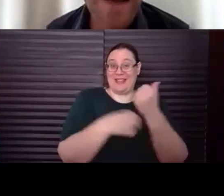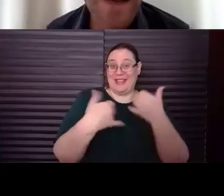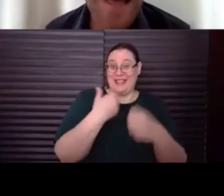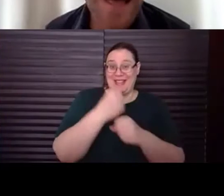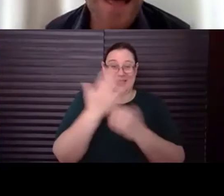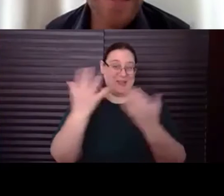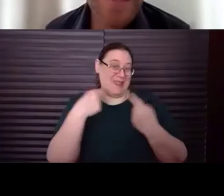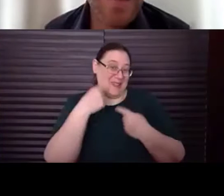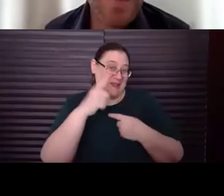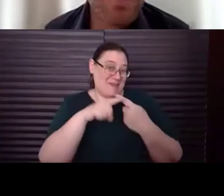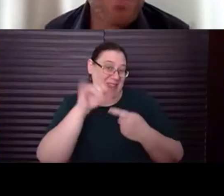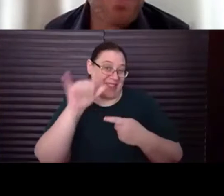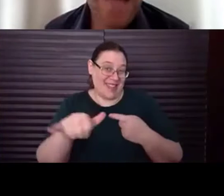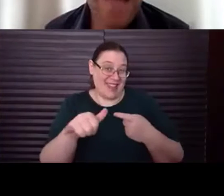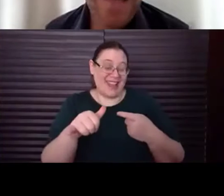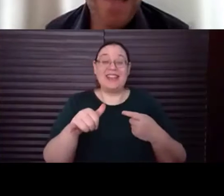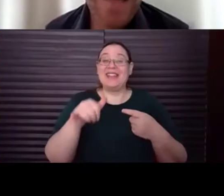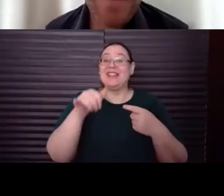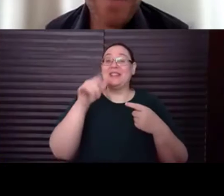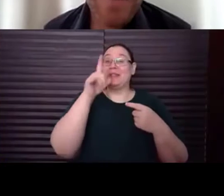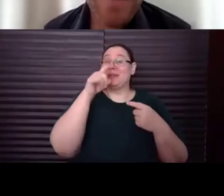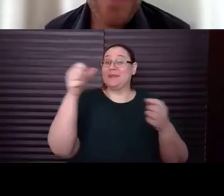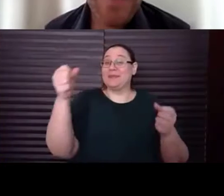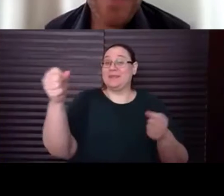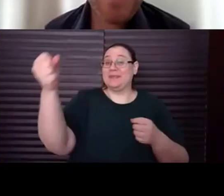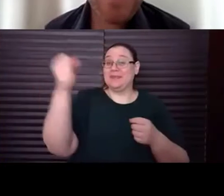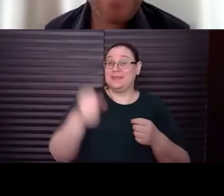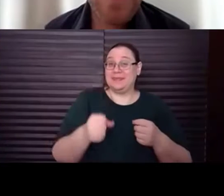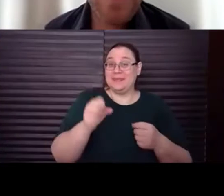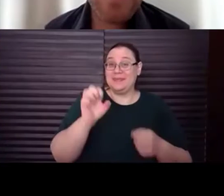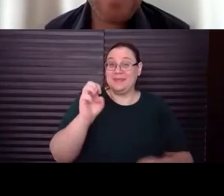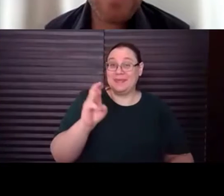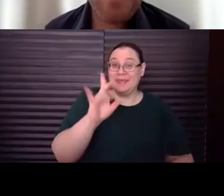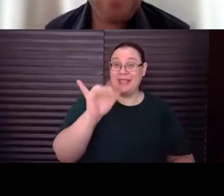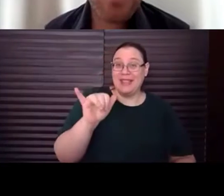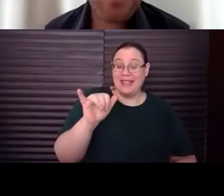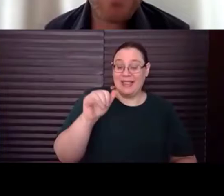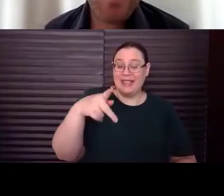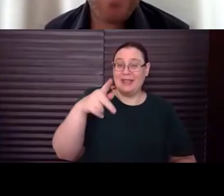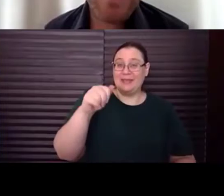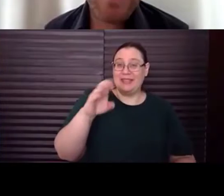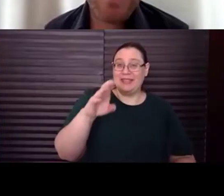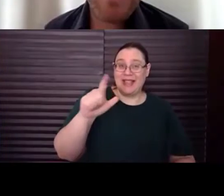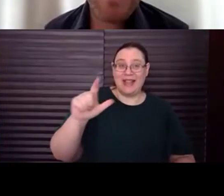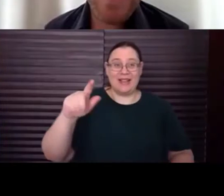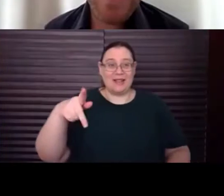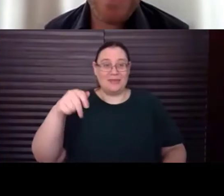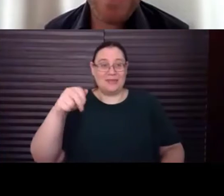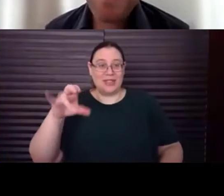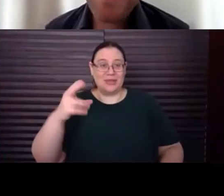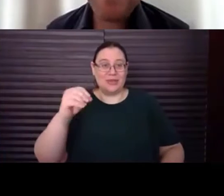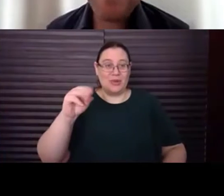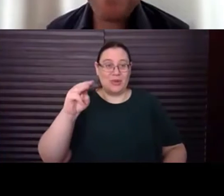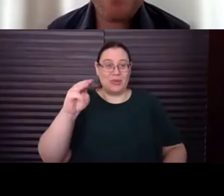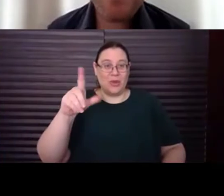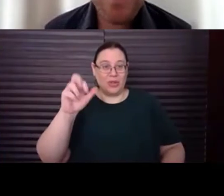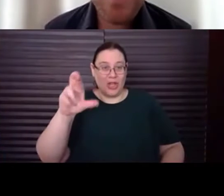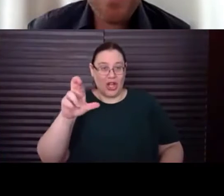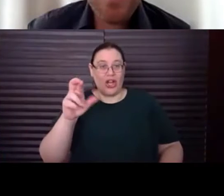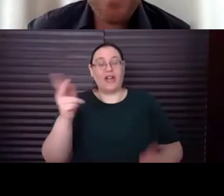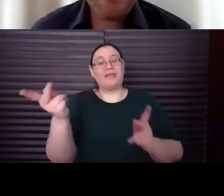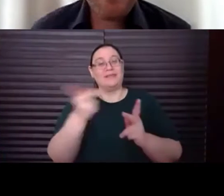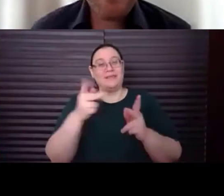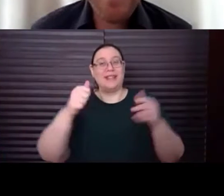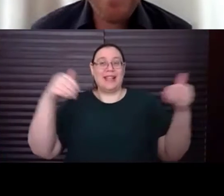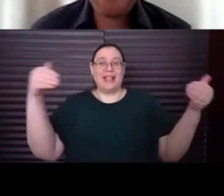them. Let us bring on Emily Pascal and Pancho Moeller, and then they can introduce